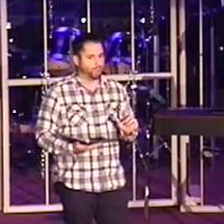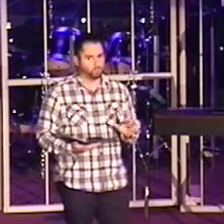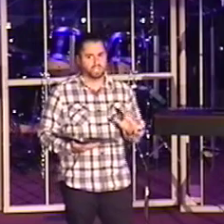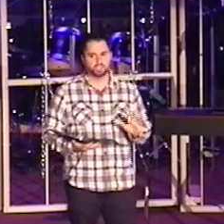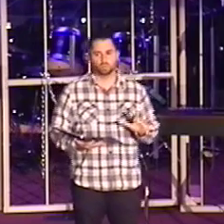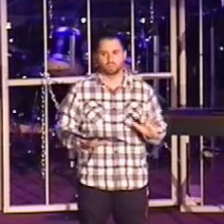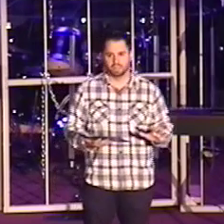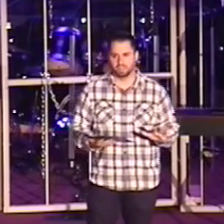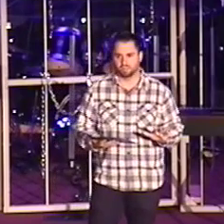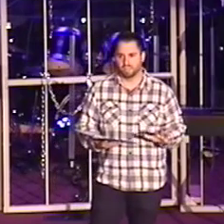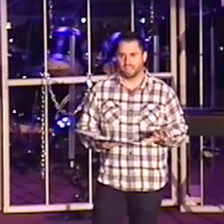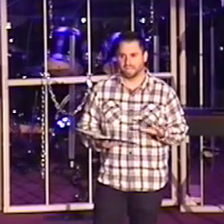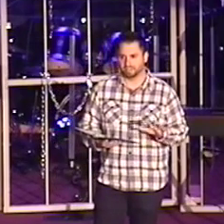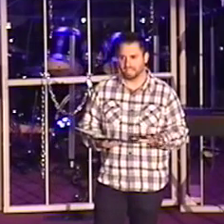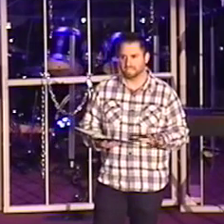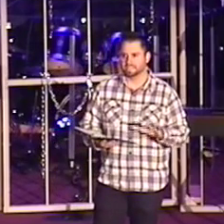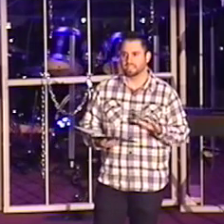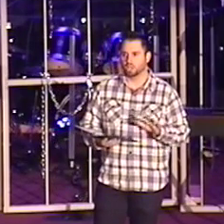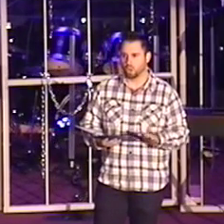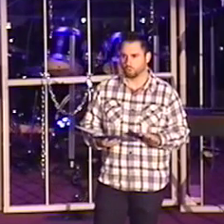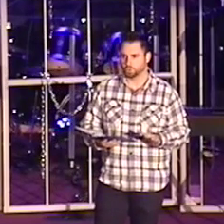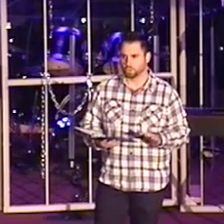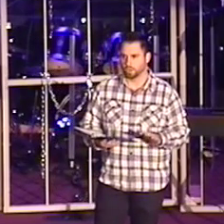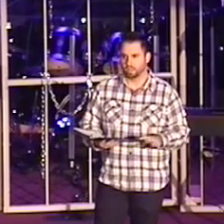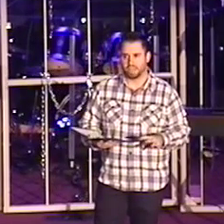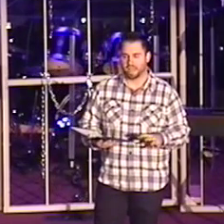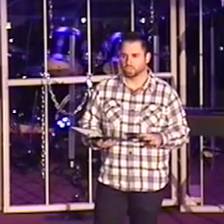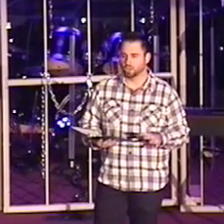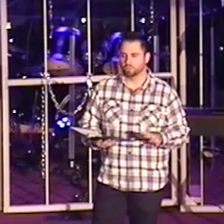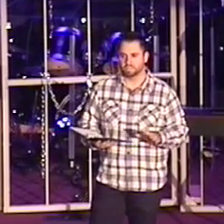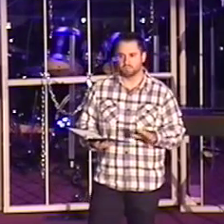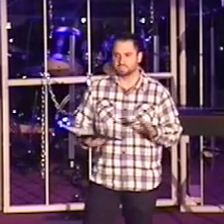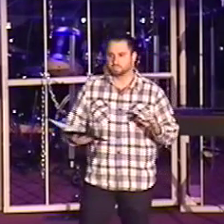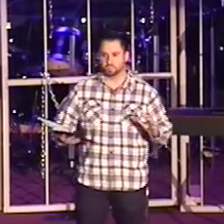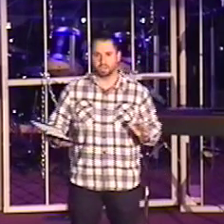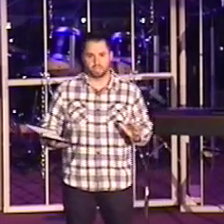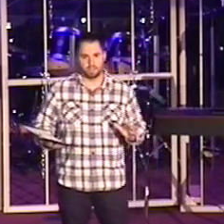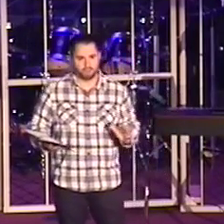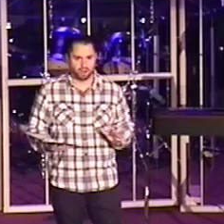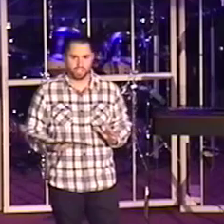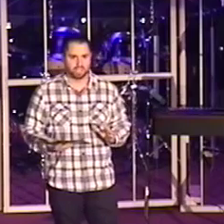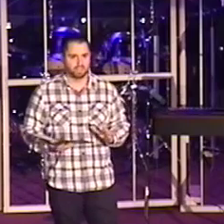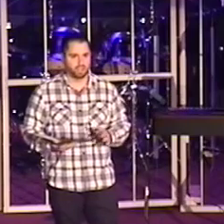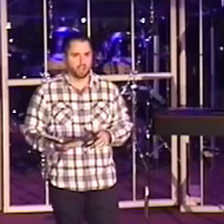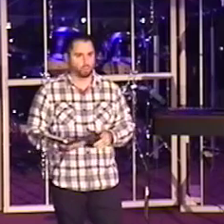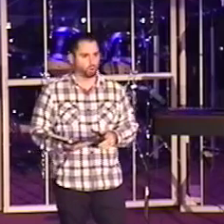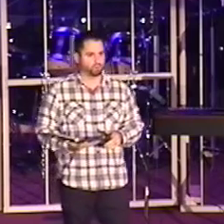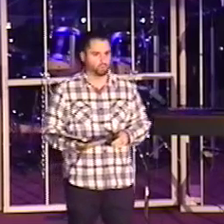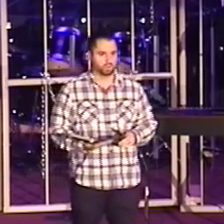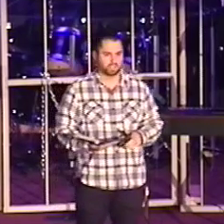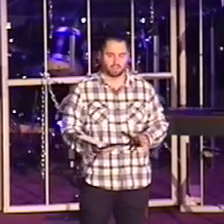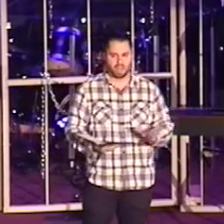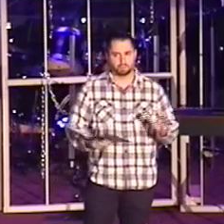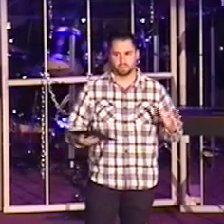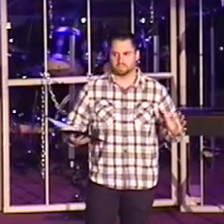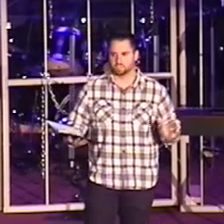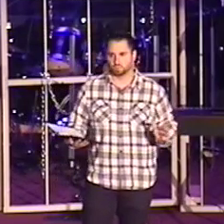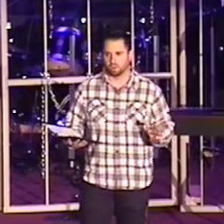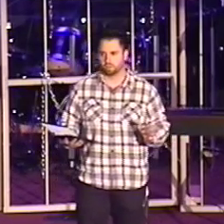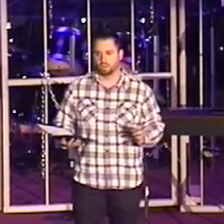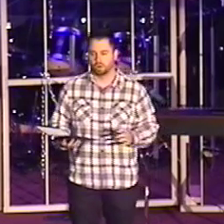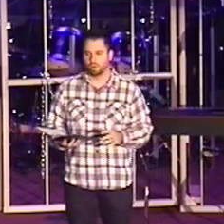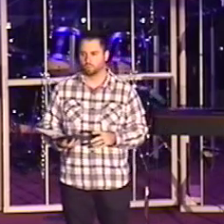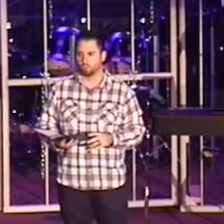right? And we do live in a lazy culture that, you know, the difference between American workforce and a lot of